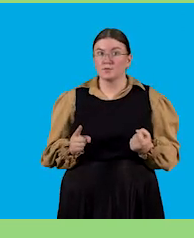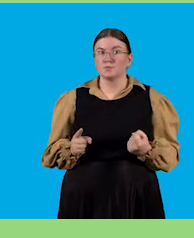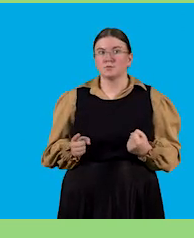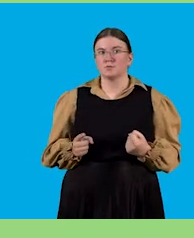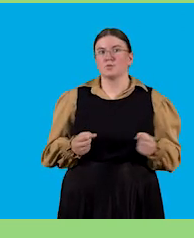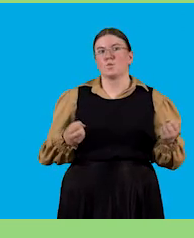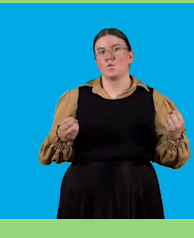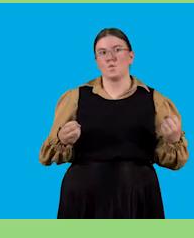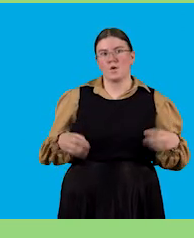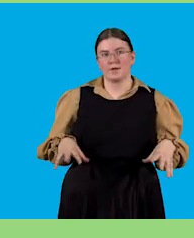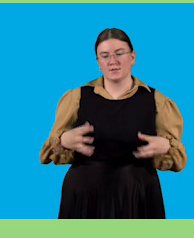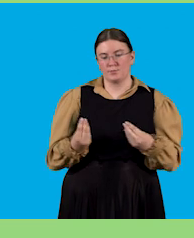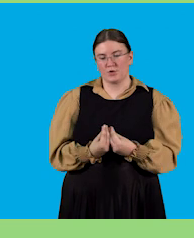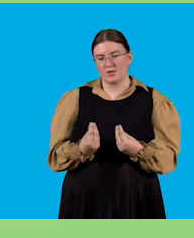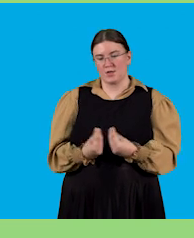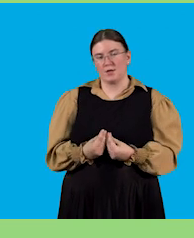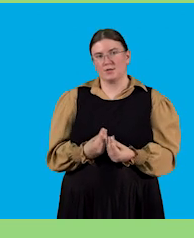of the blood.